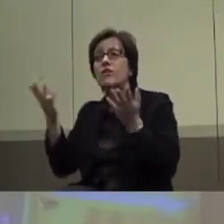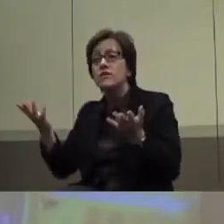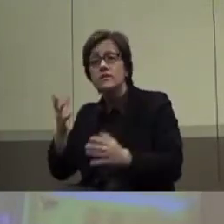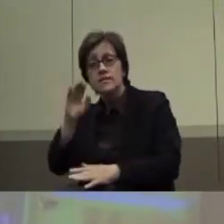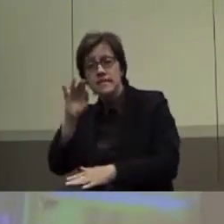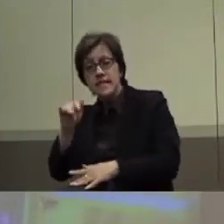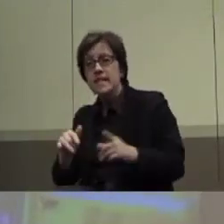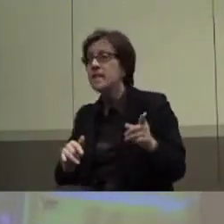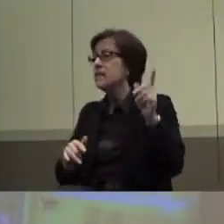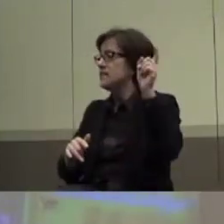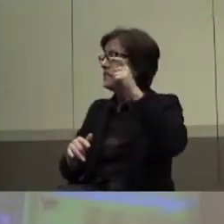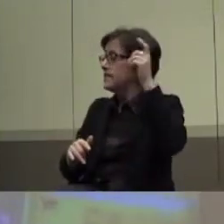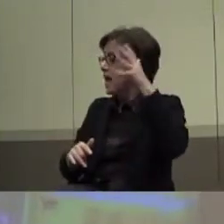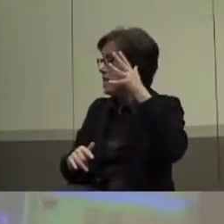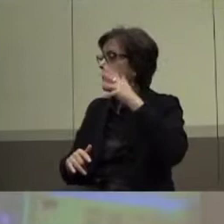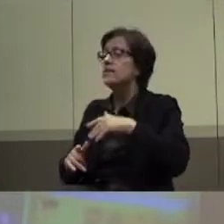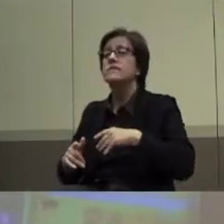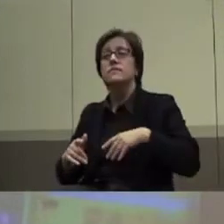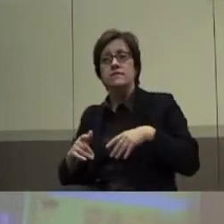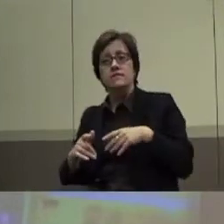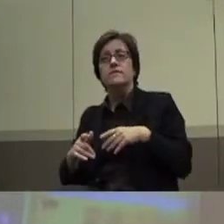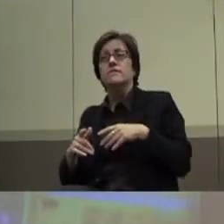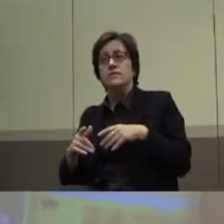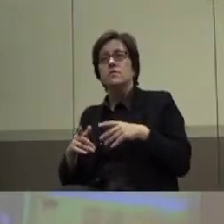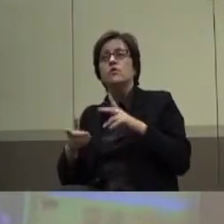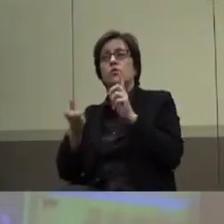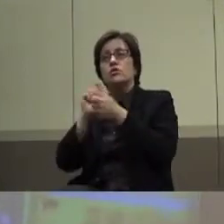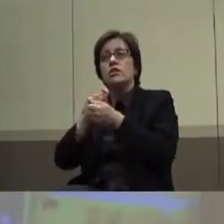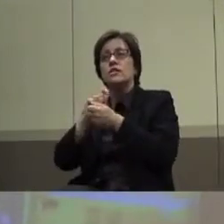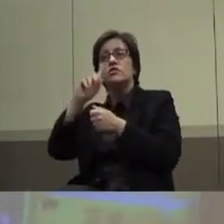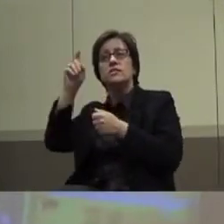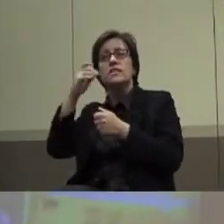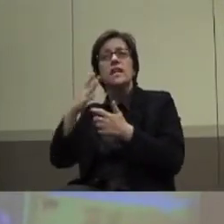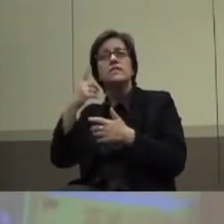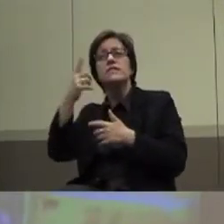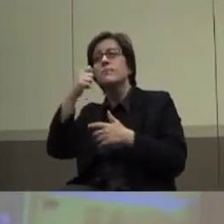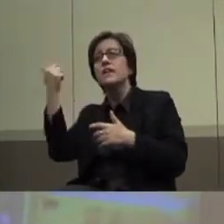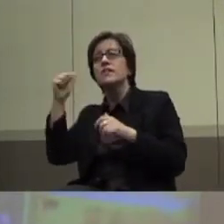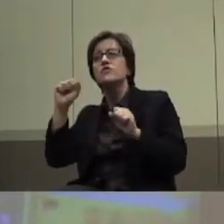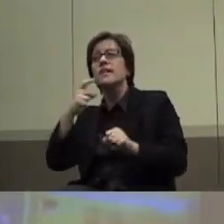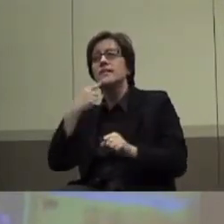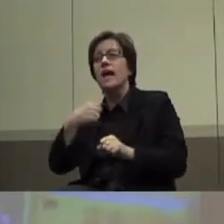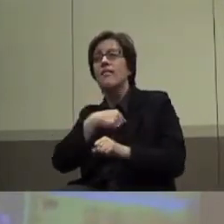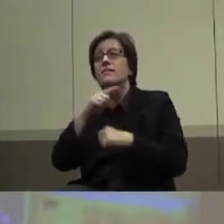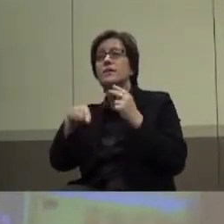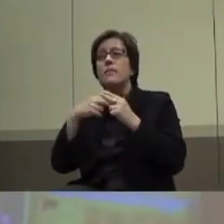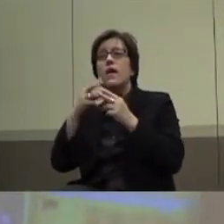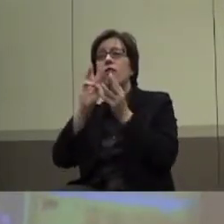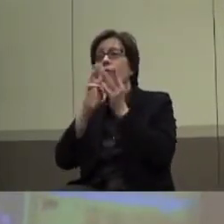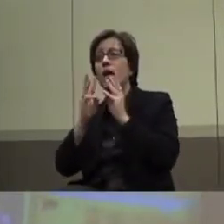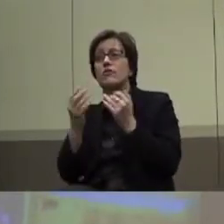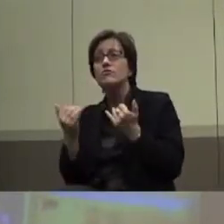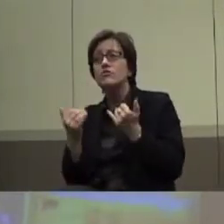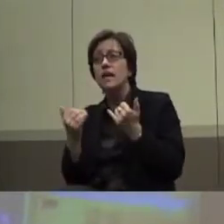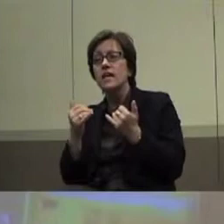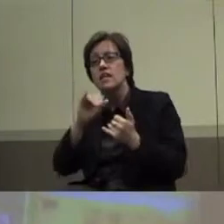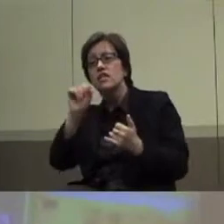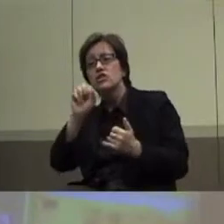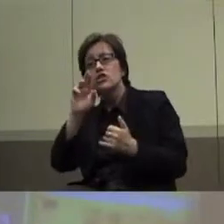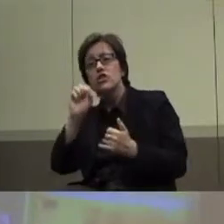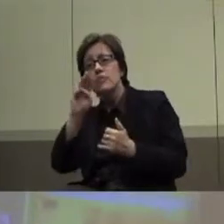in. Well, yesterday it was raining, but it's sunny now, and I don't see any fog out there either.